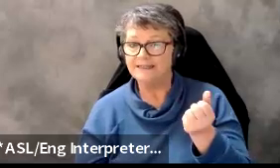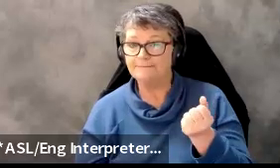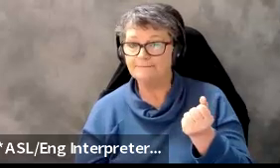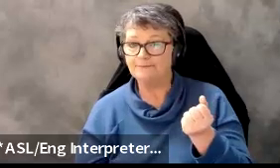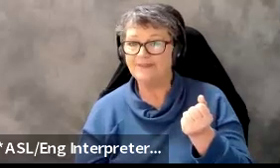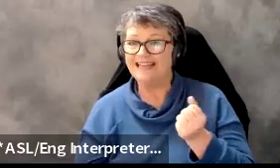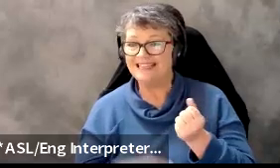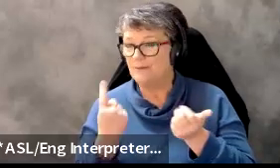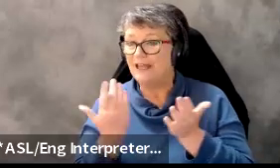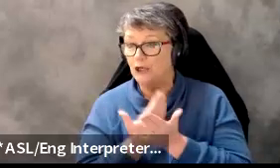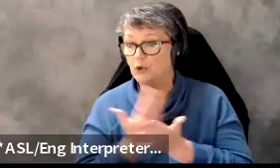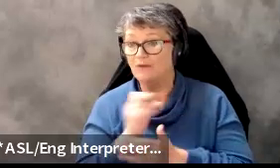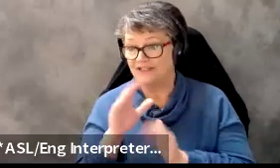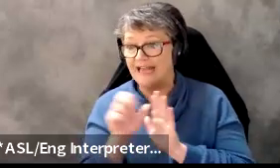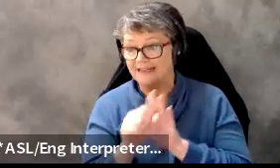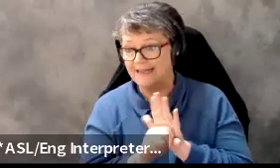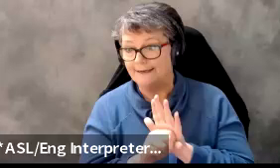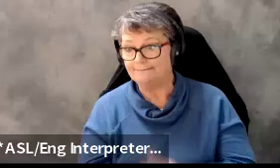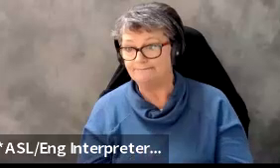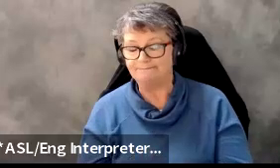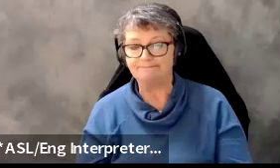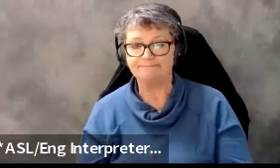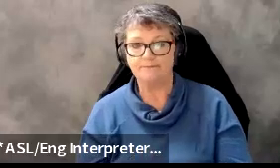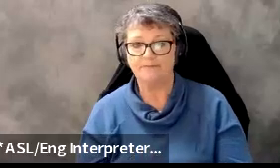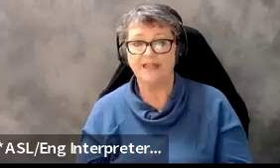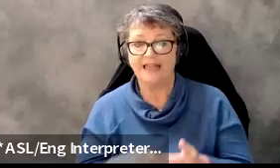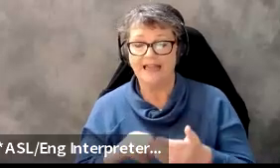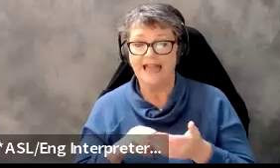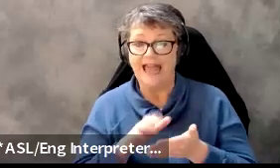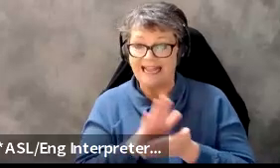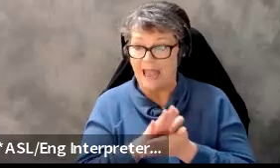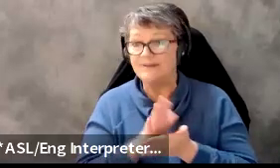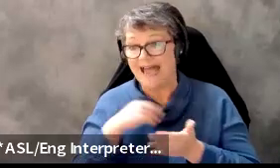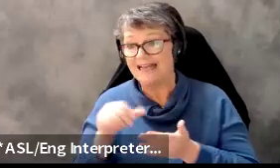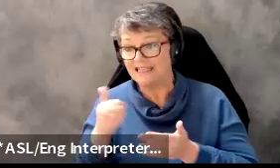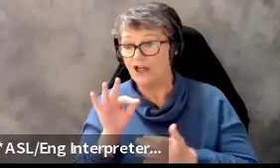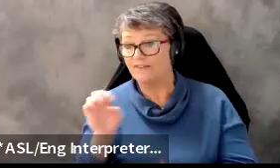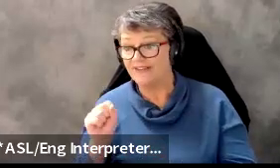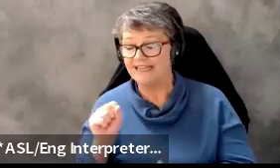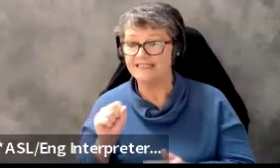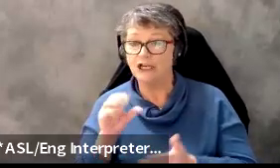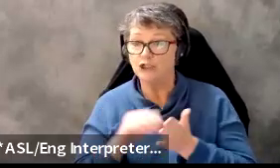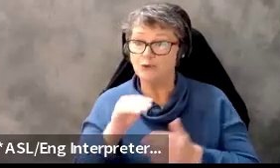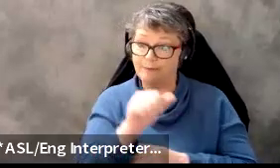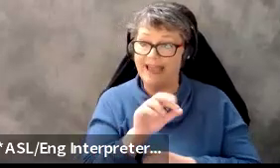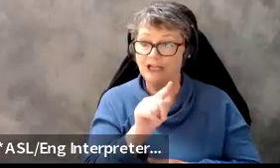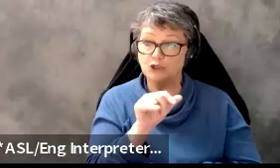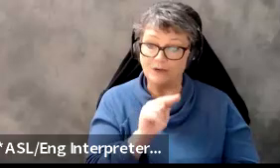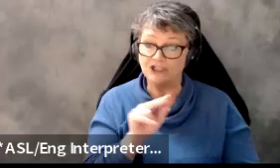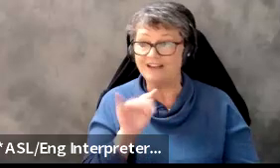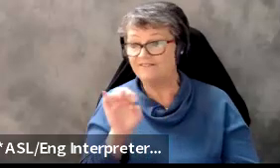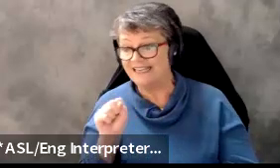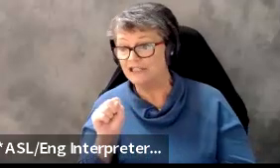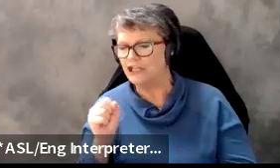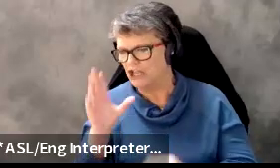something new for Sac State. Campus has other fees. students pay tuition and fees, and you know about